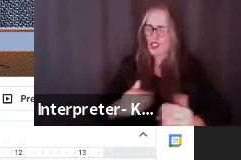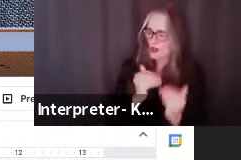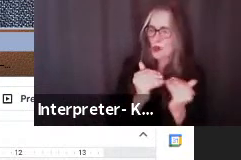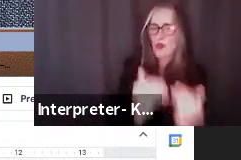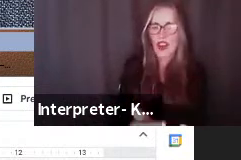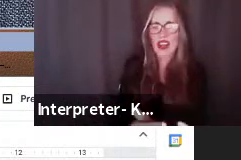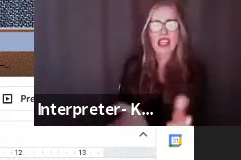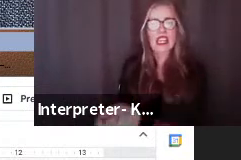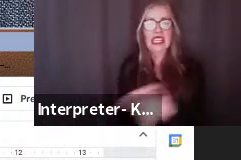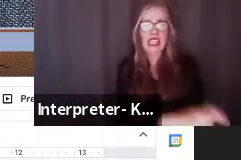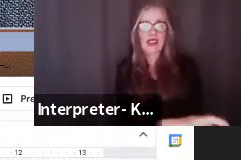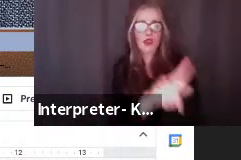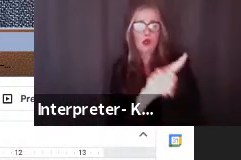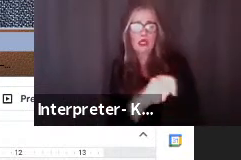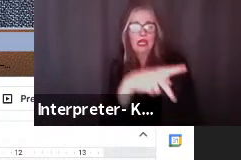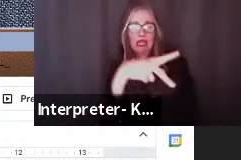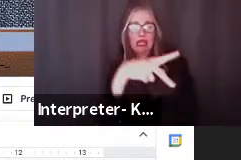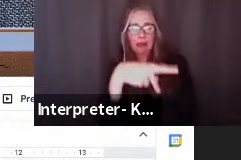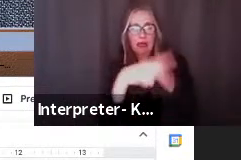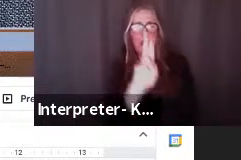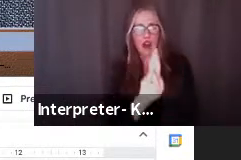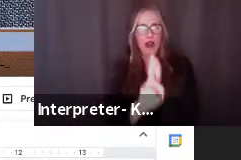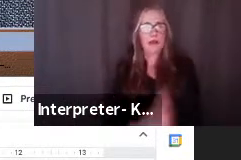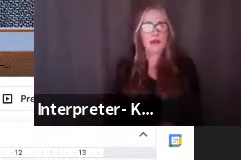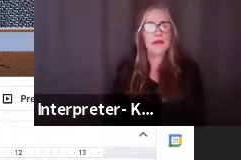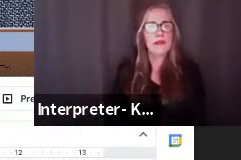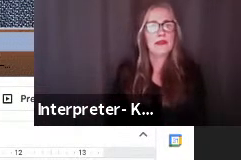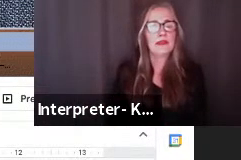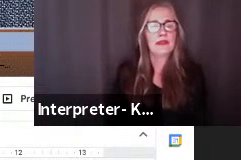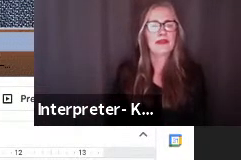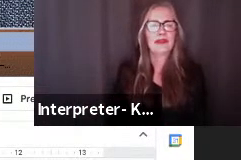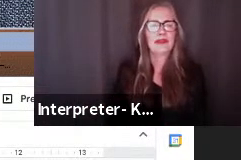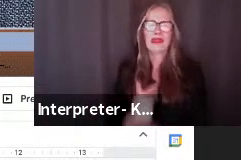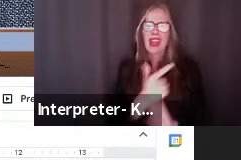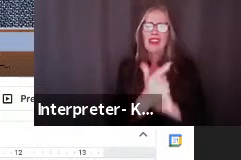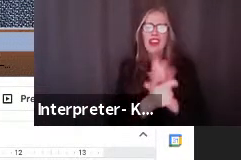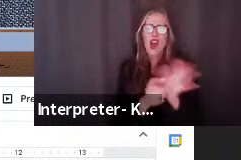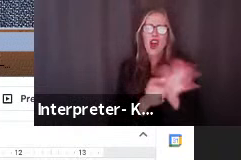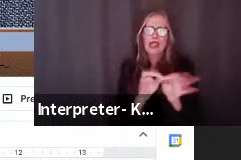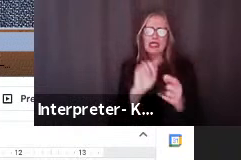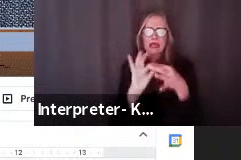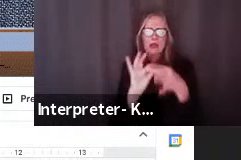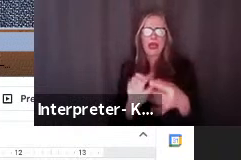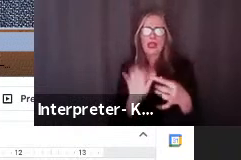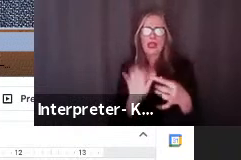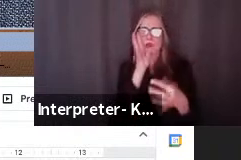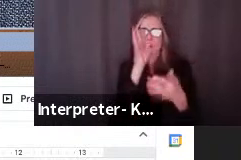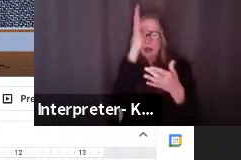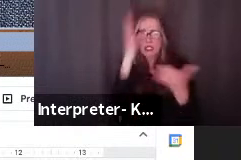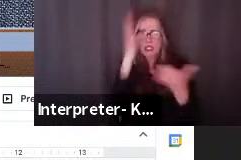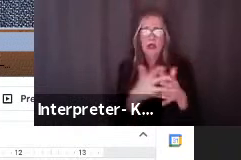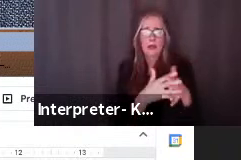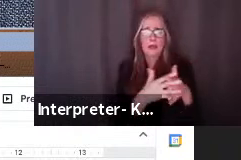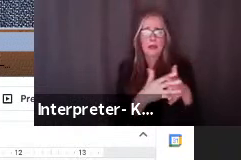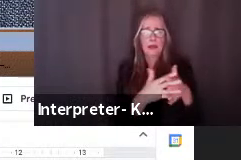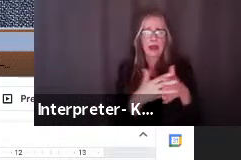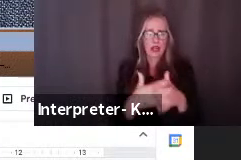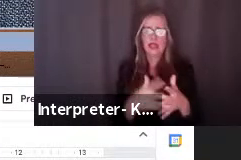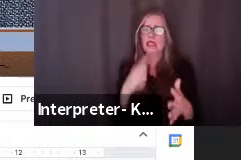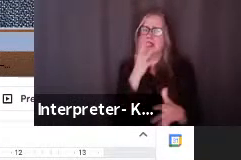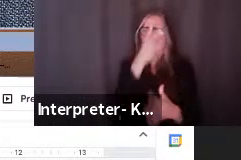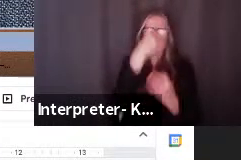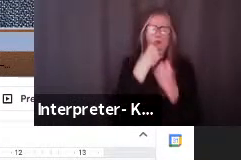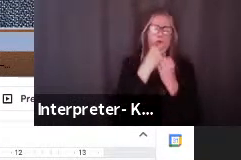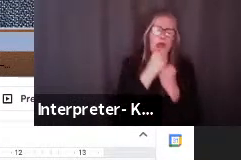directly to tpr all right so what does a law journalist say about parenting in this country parenting is sacrosanct in